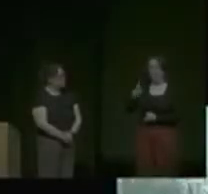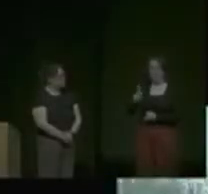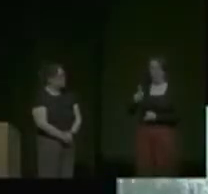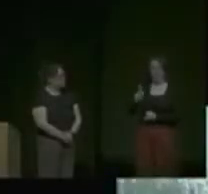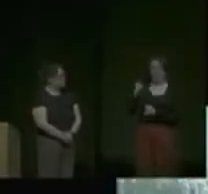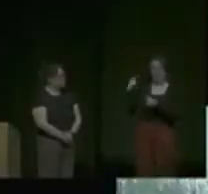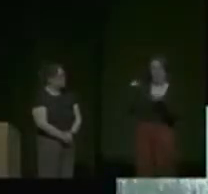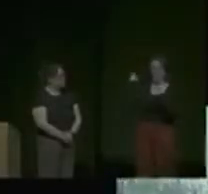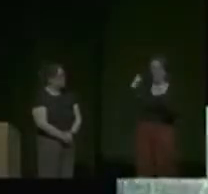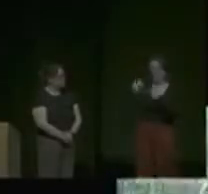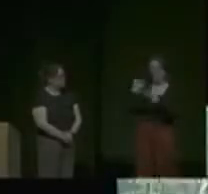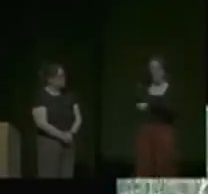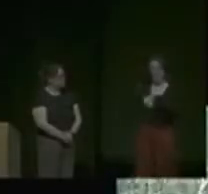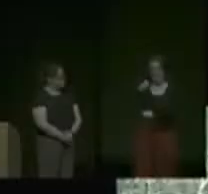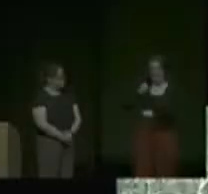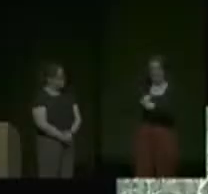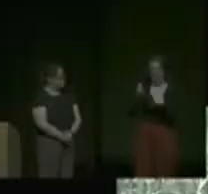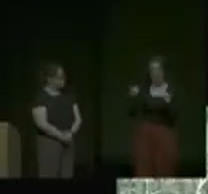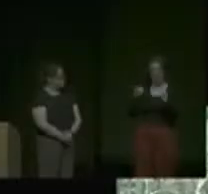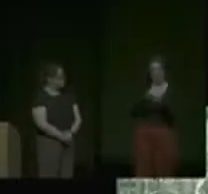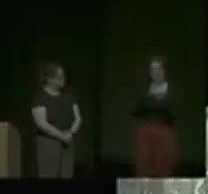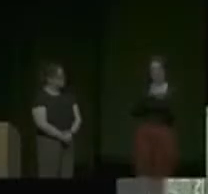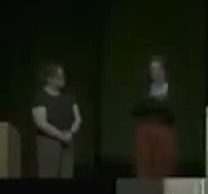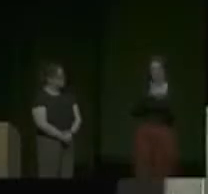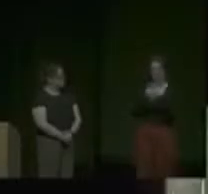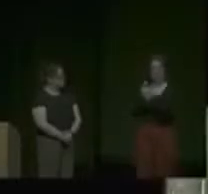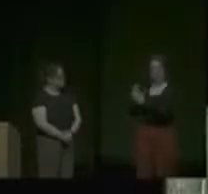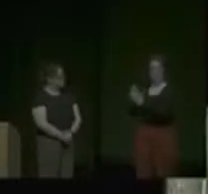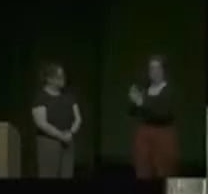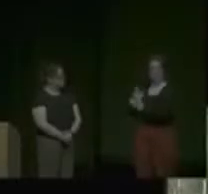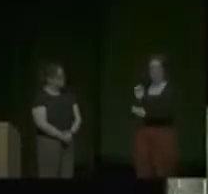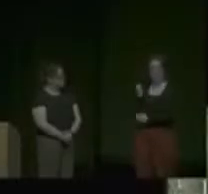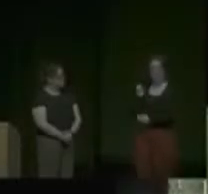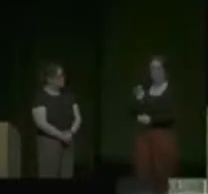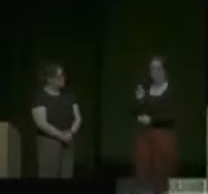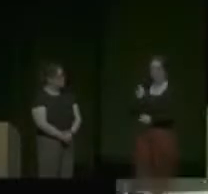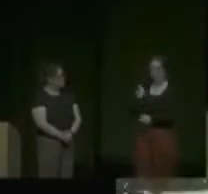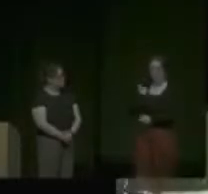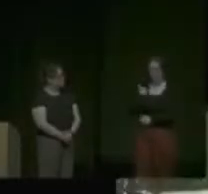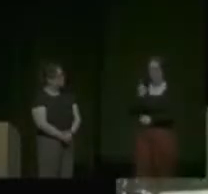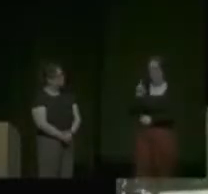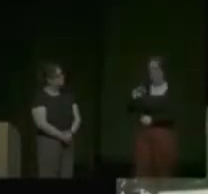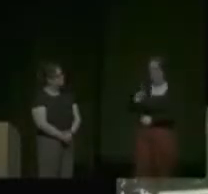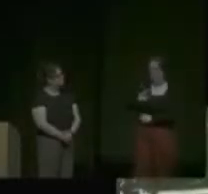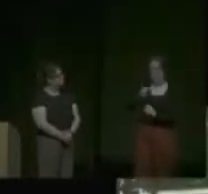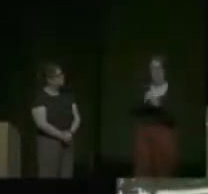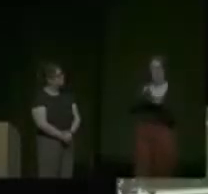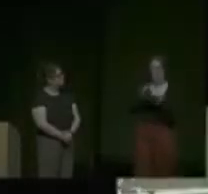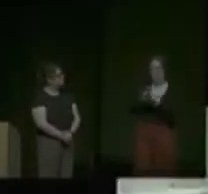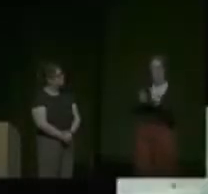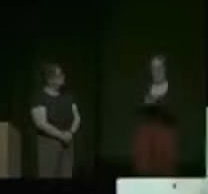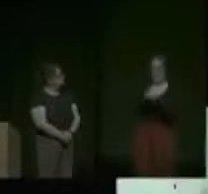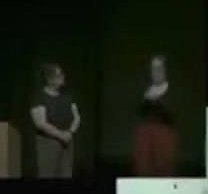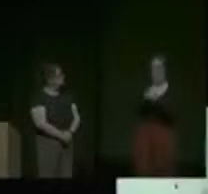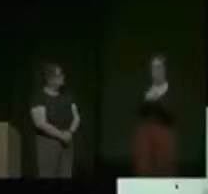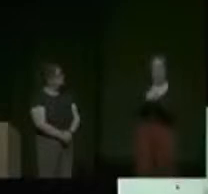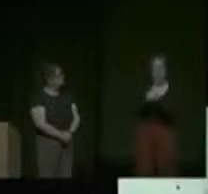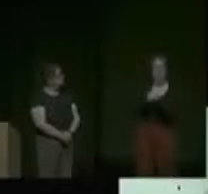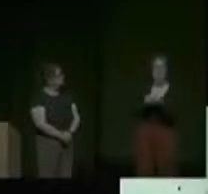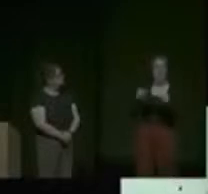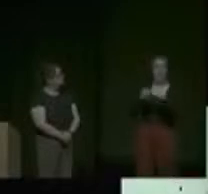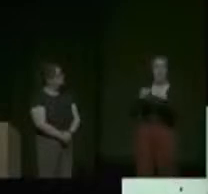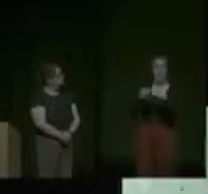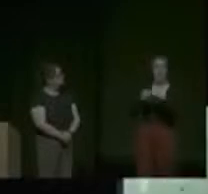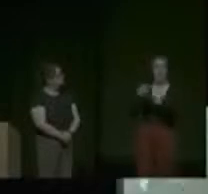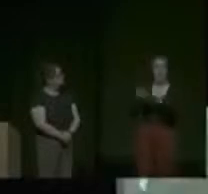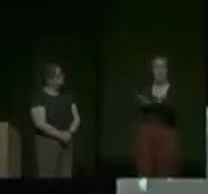serious challenges. In 1911, the massive Gorge Dam was built to support electricity generation for streetcars and city